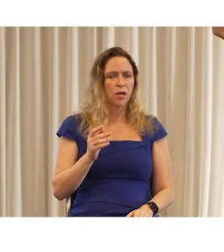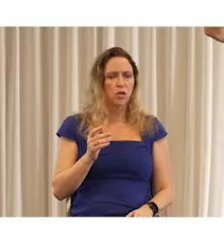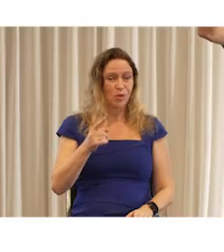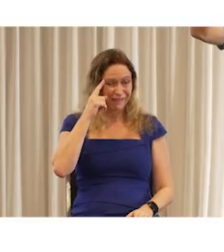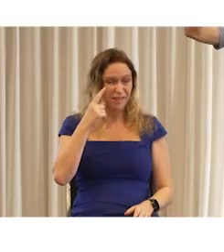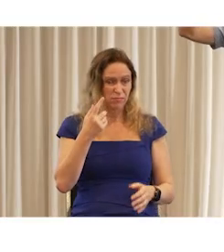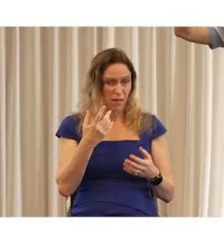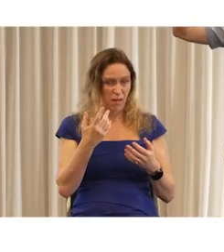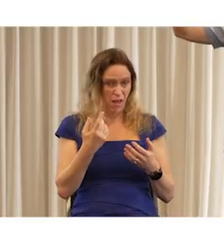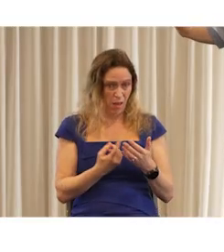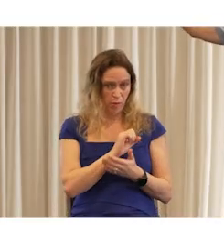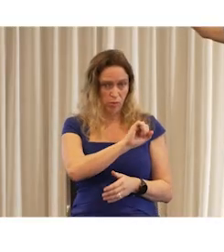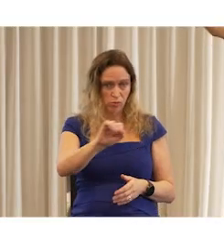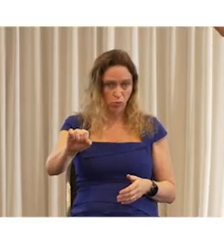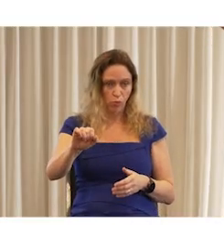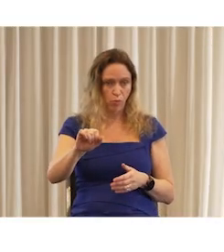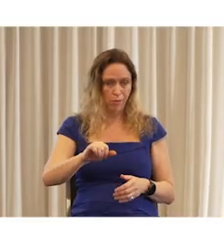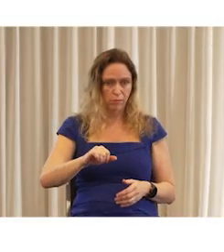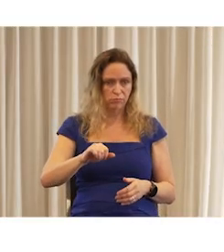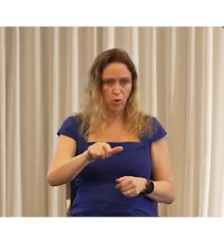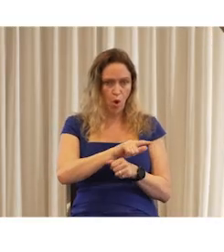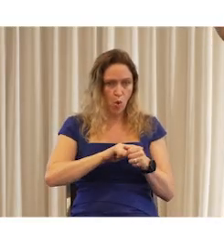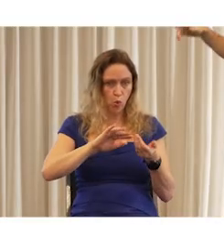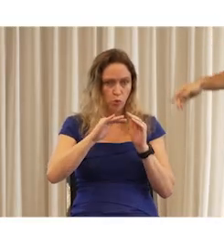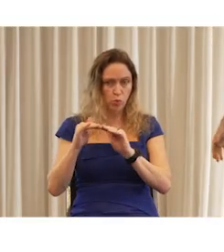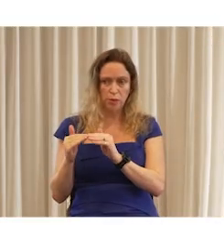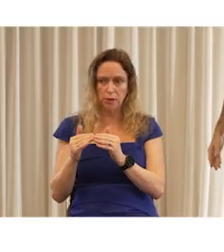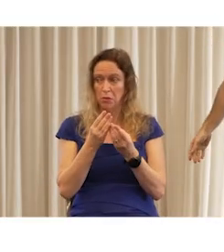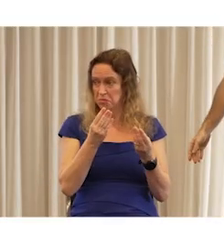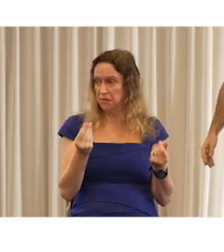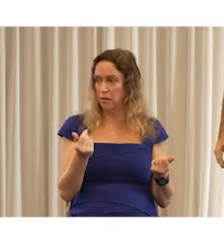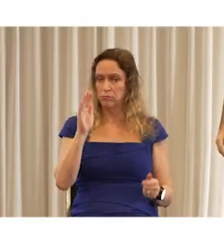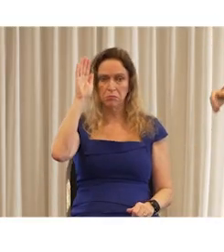hands? Are some? Okay, so there's some over there.